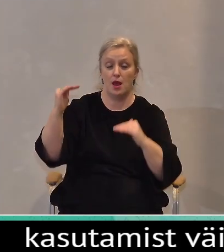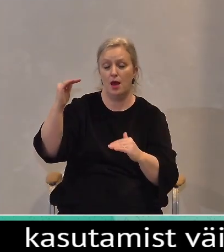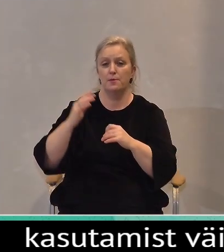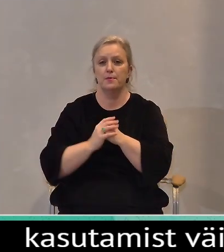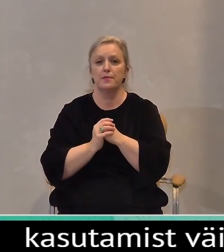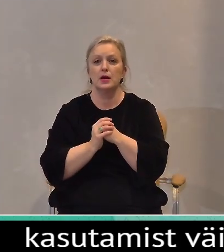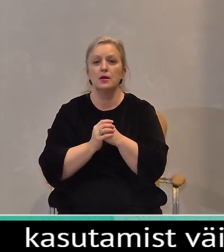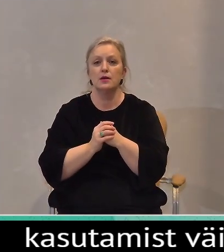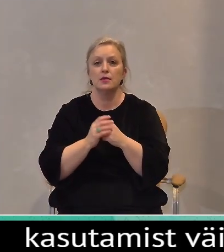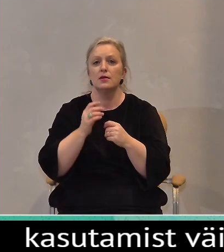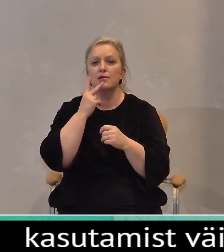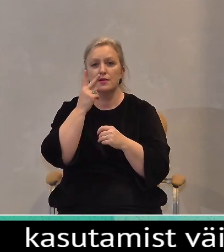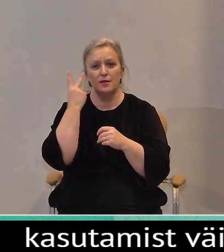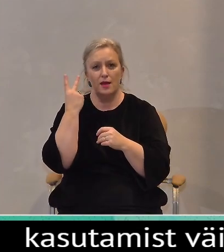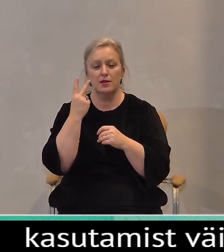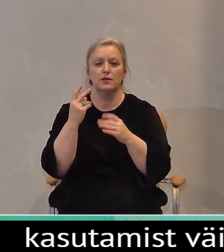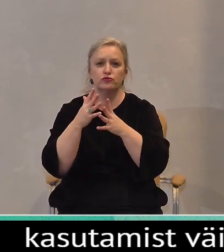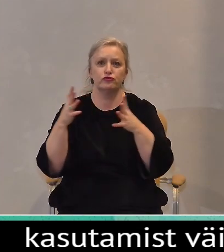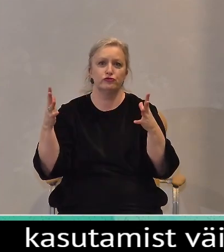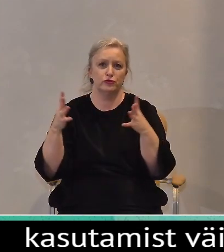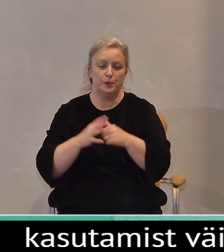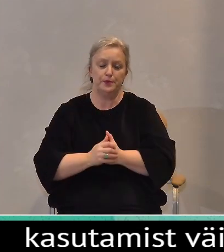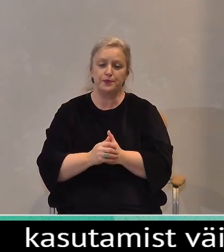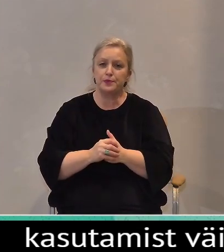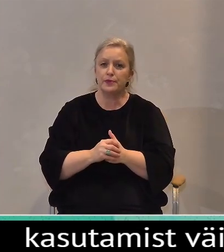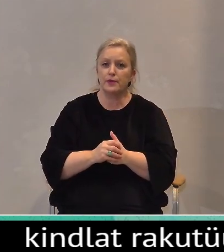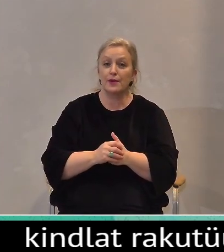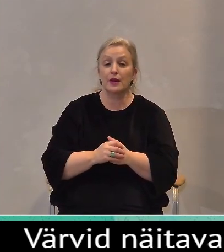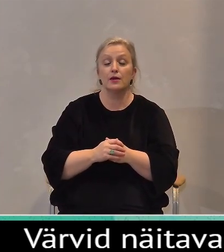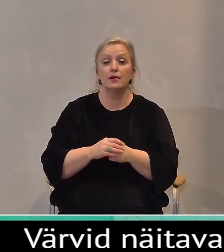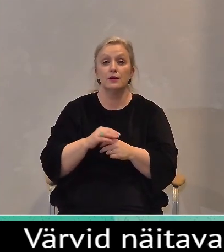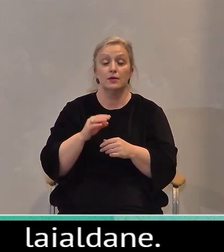The colors are different cell types, high expression on the right, low on the left.